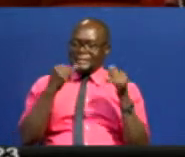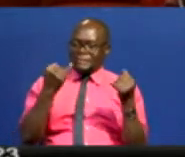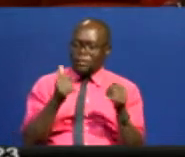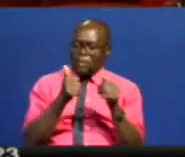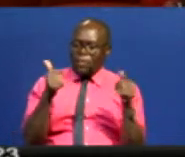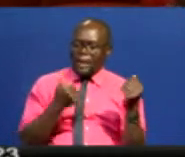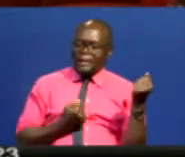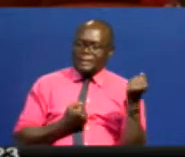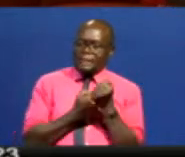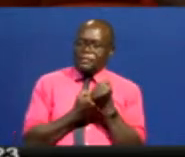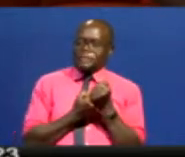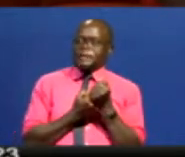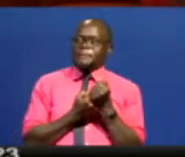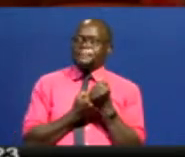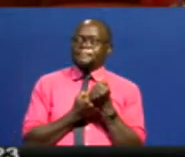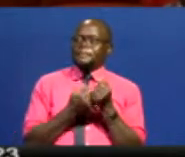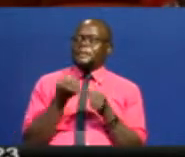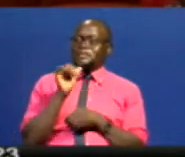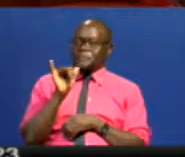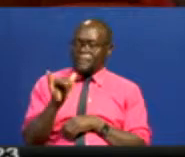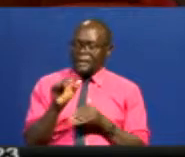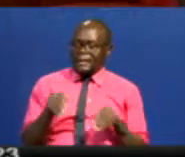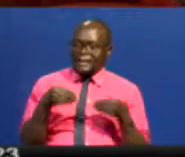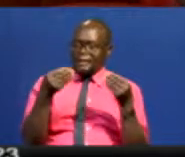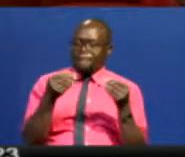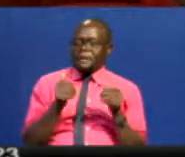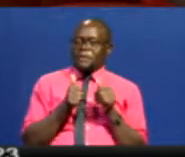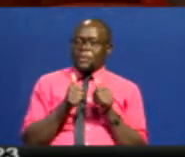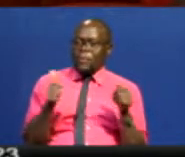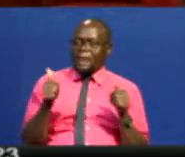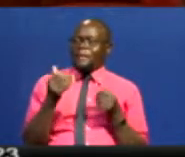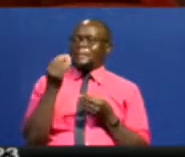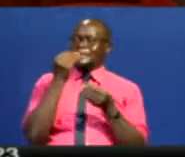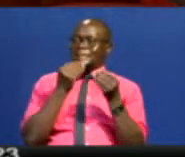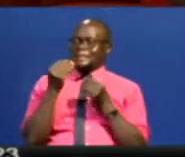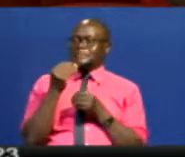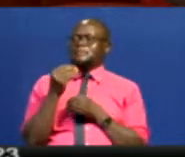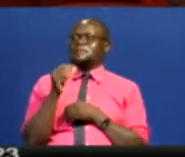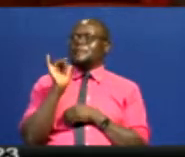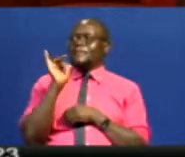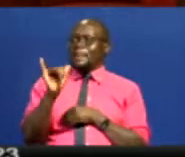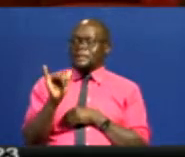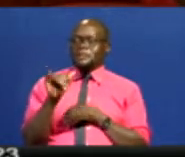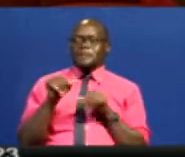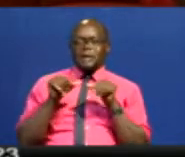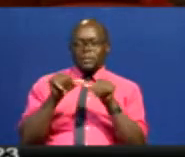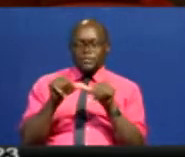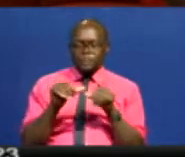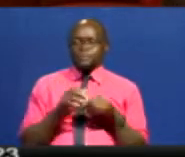funded so that they can give us proper seeds that can withstand the